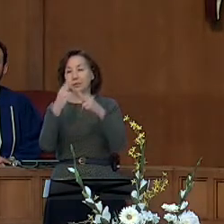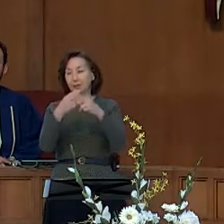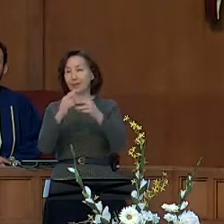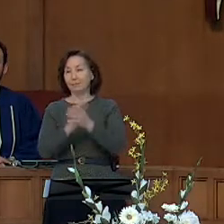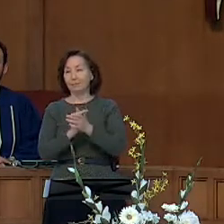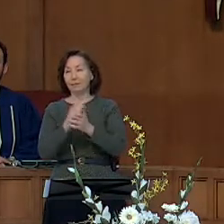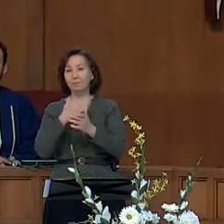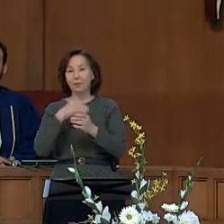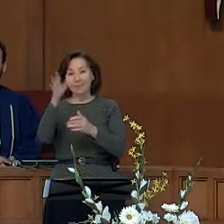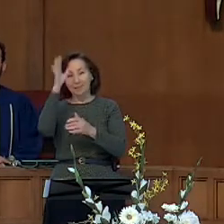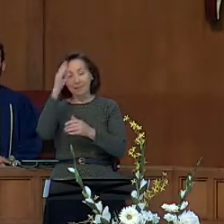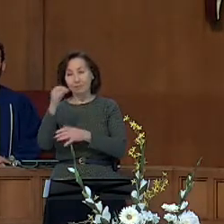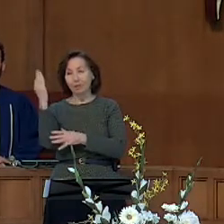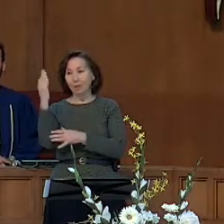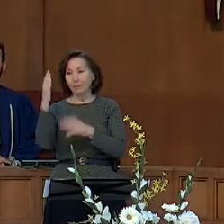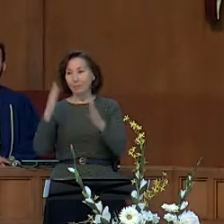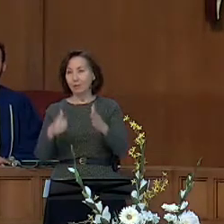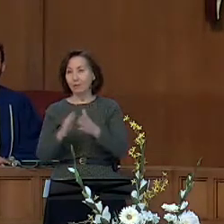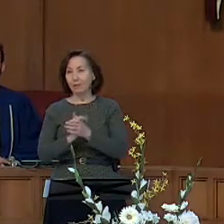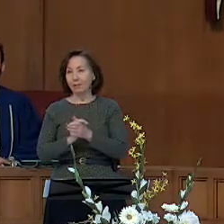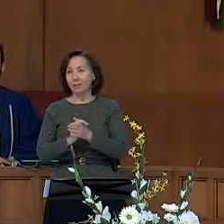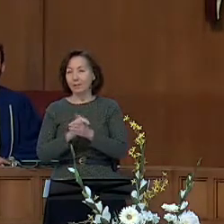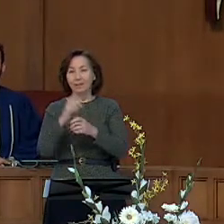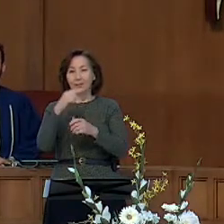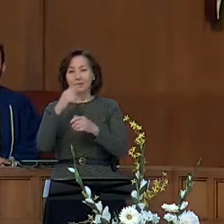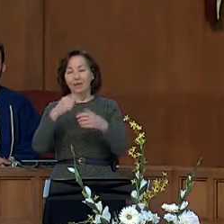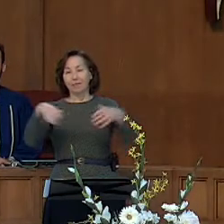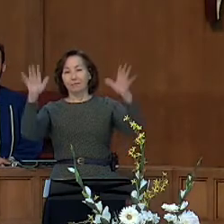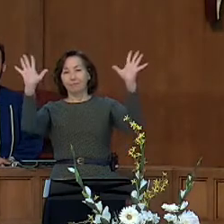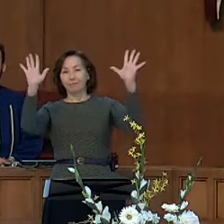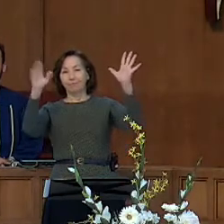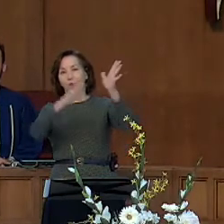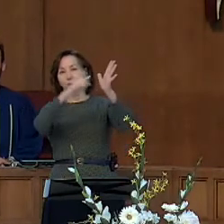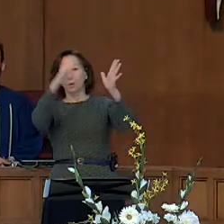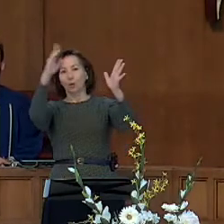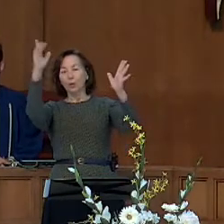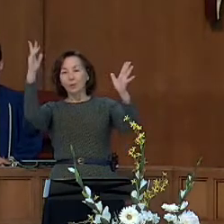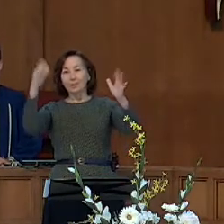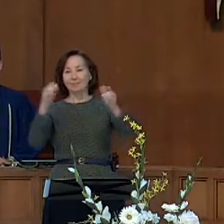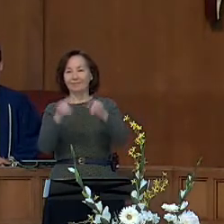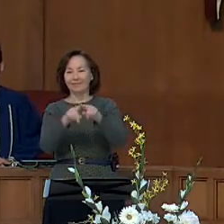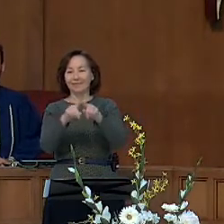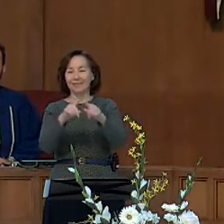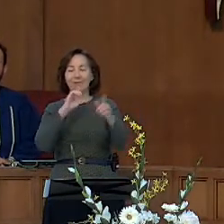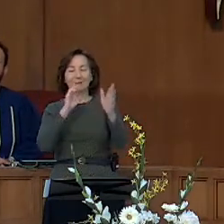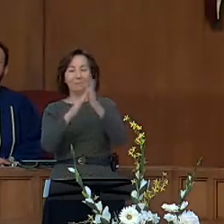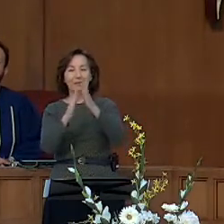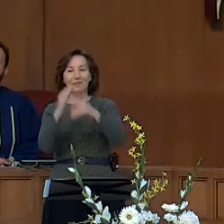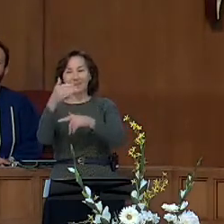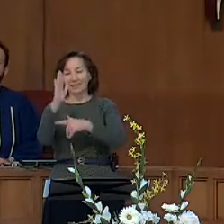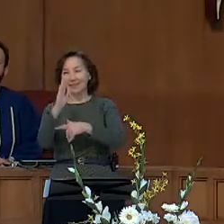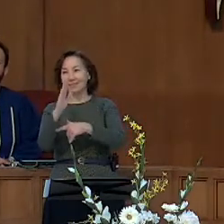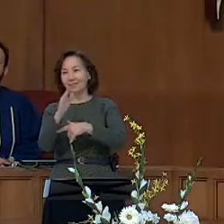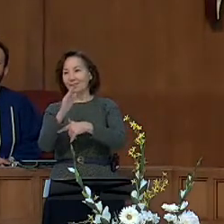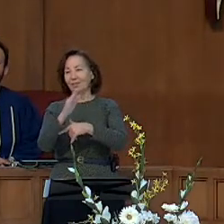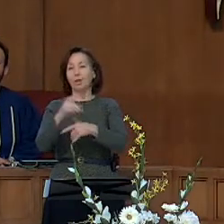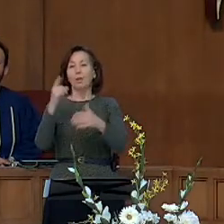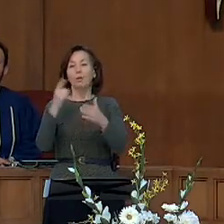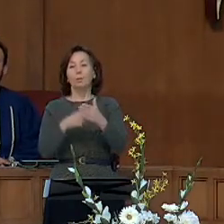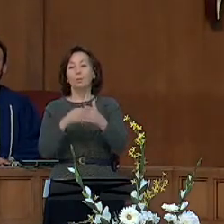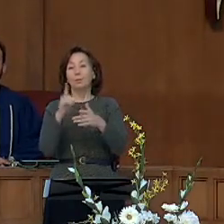a preacher, so sometimes, you know, he'll just go, Glory, you know, like that, you know, like he's praising God. And of course, he'd say, what do you